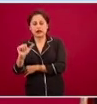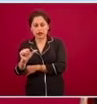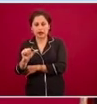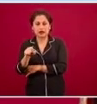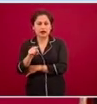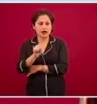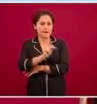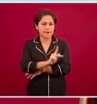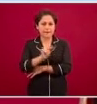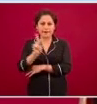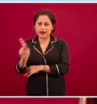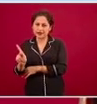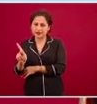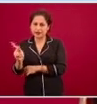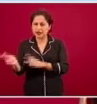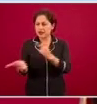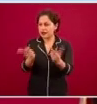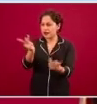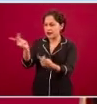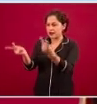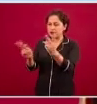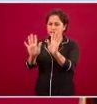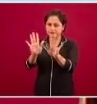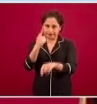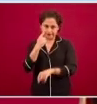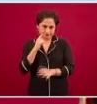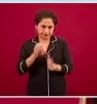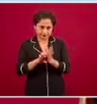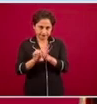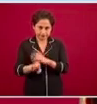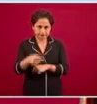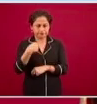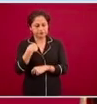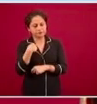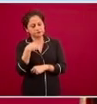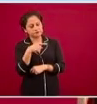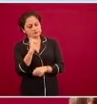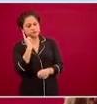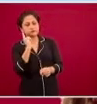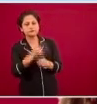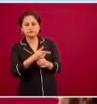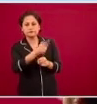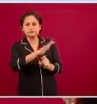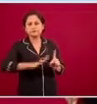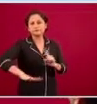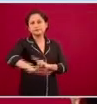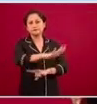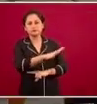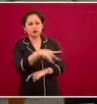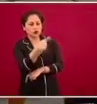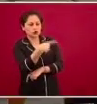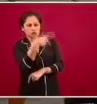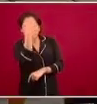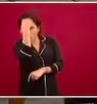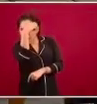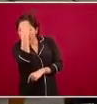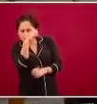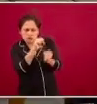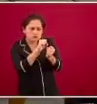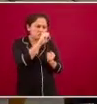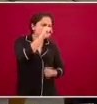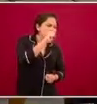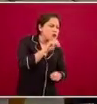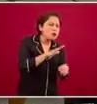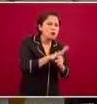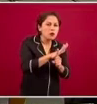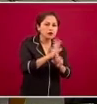polls. When you wanna have a better appreciation of a phenomenon